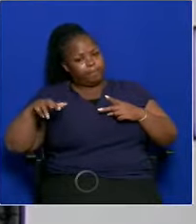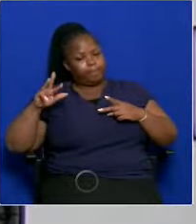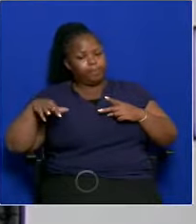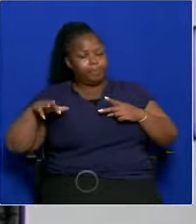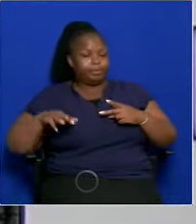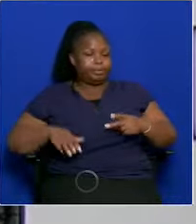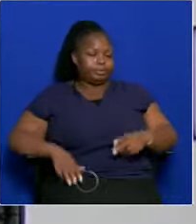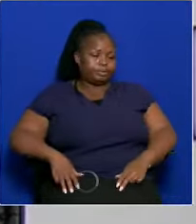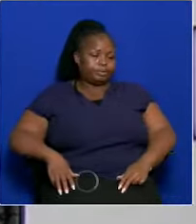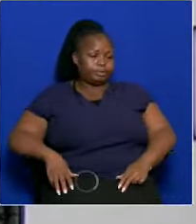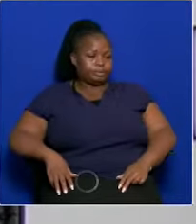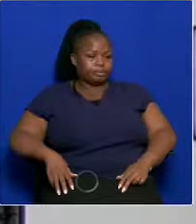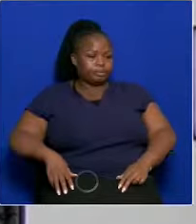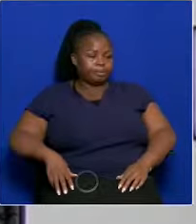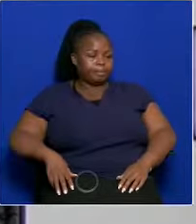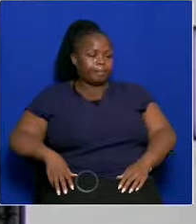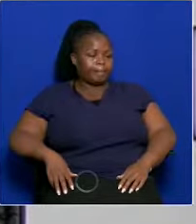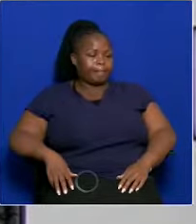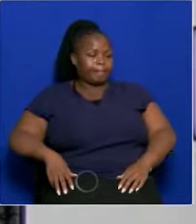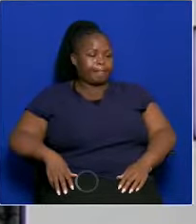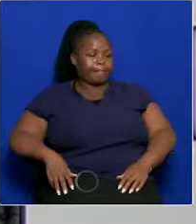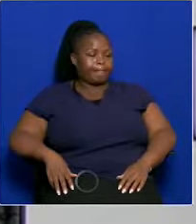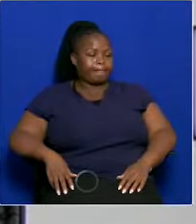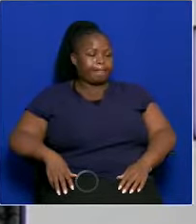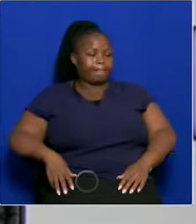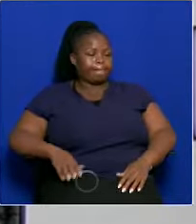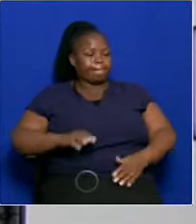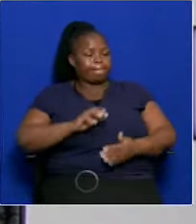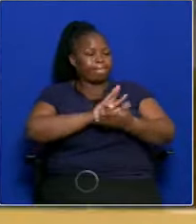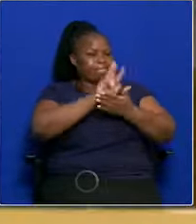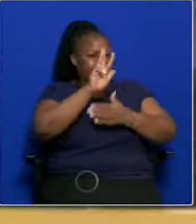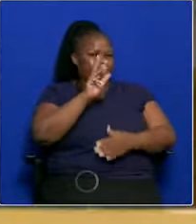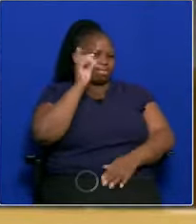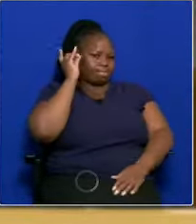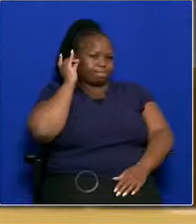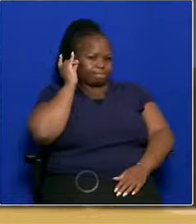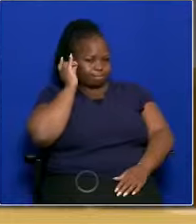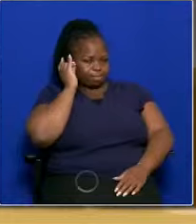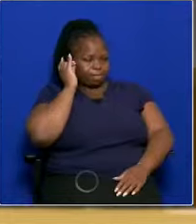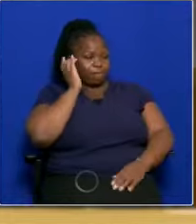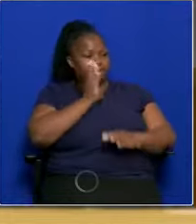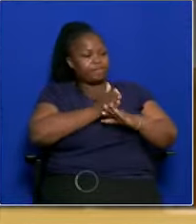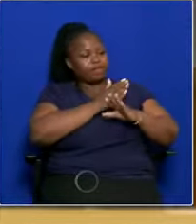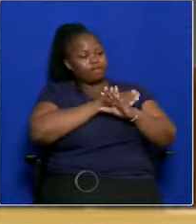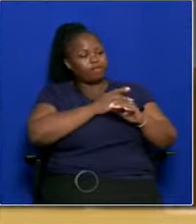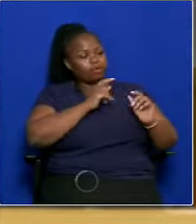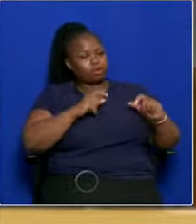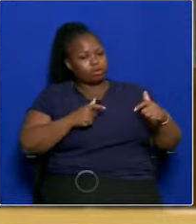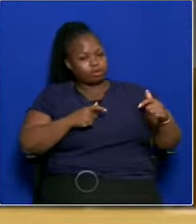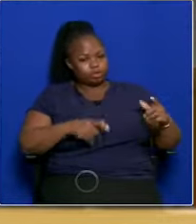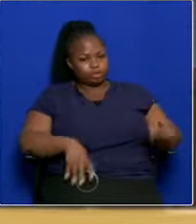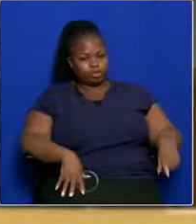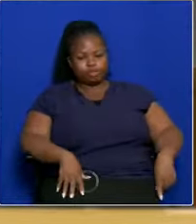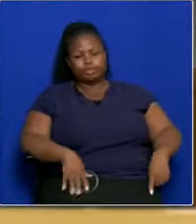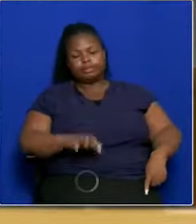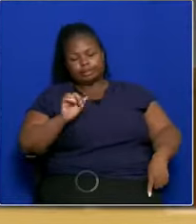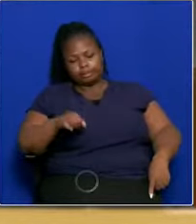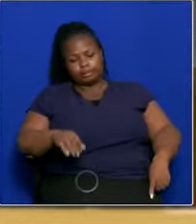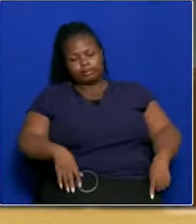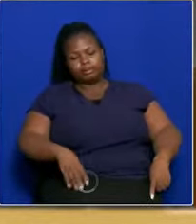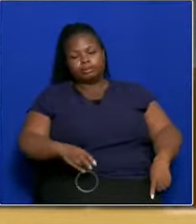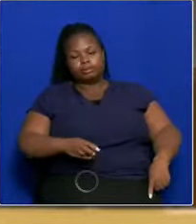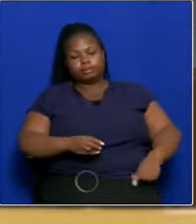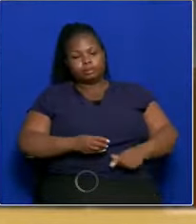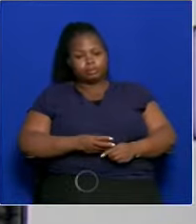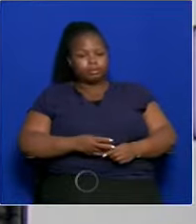18th, and I heard about it. Before the commission, you heard about Before it the at the commission, yes. I heard about it before